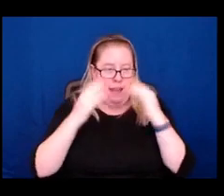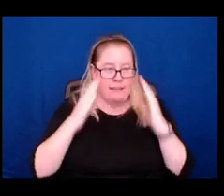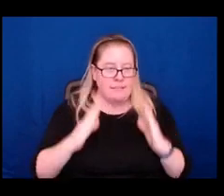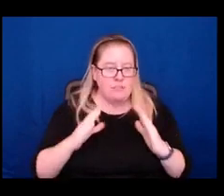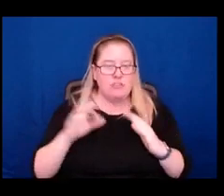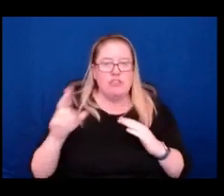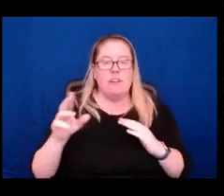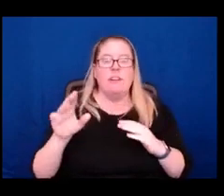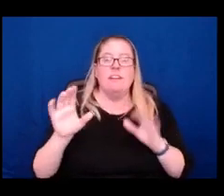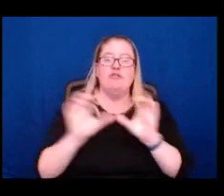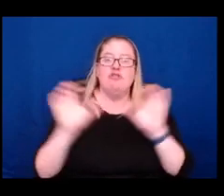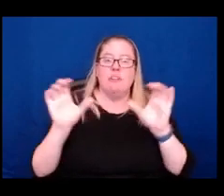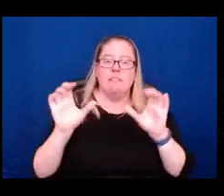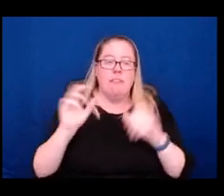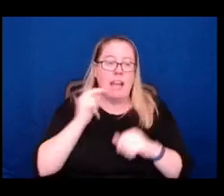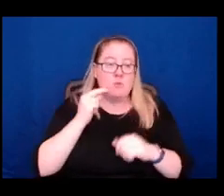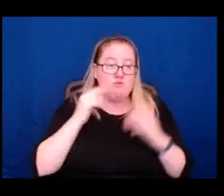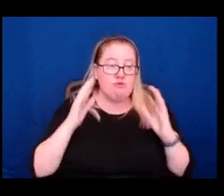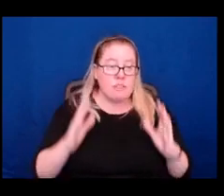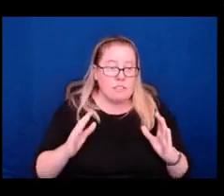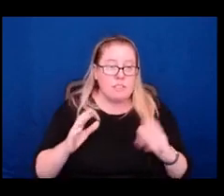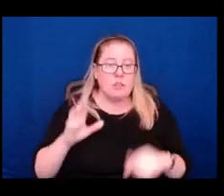nutritionist,